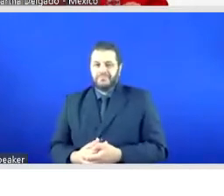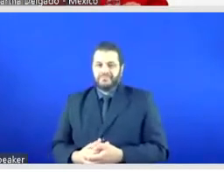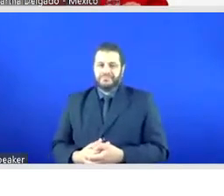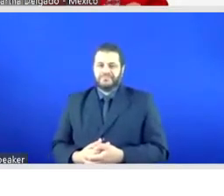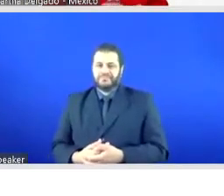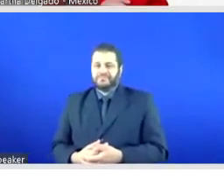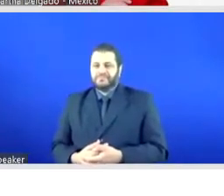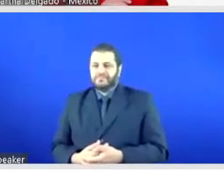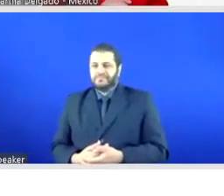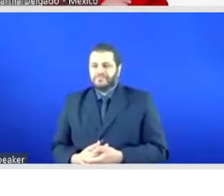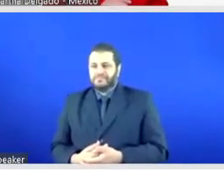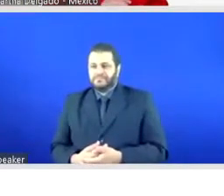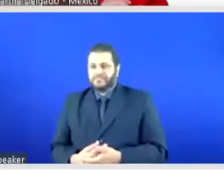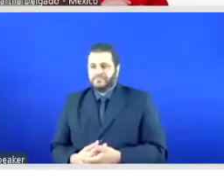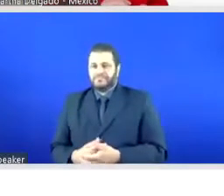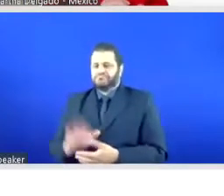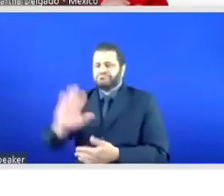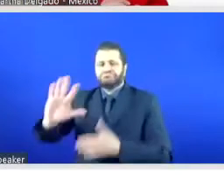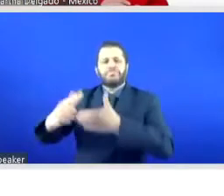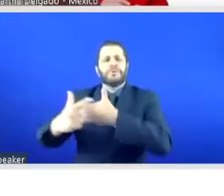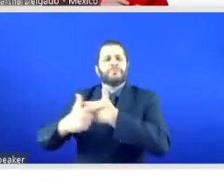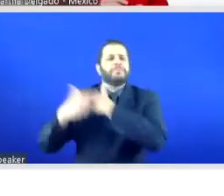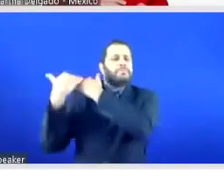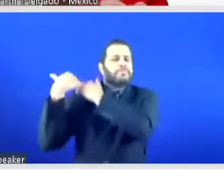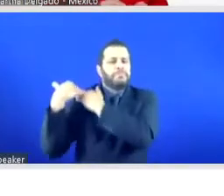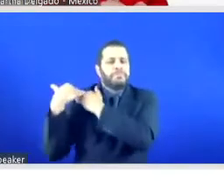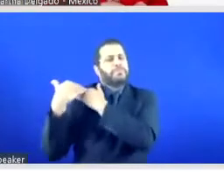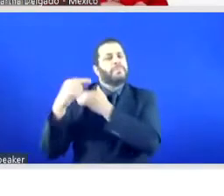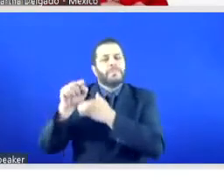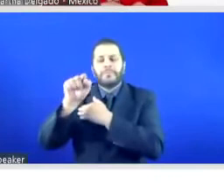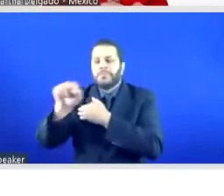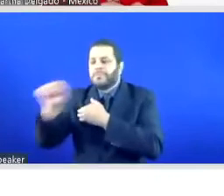us? The floor is yours. You have 3 minutes.